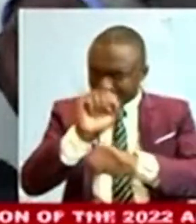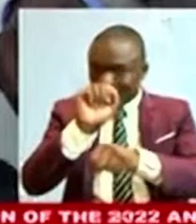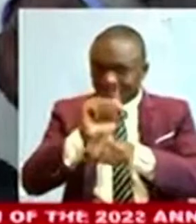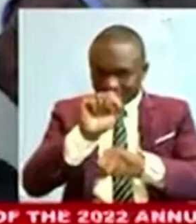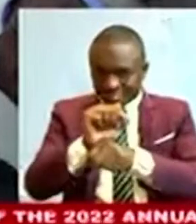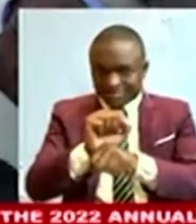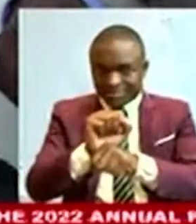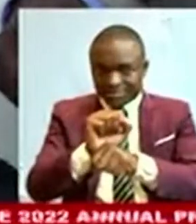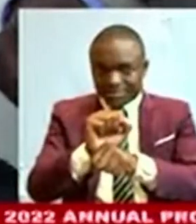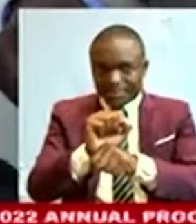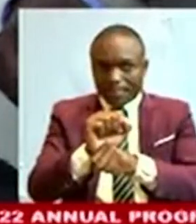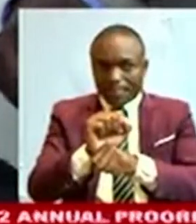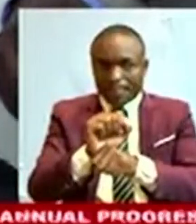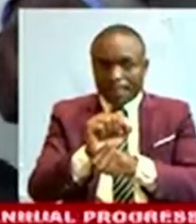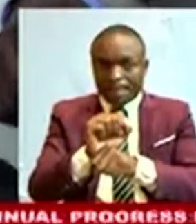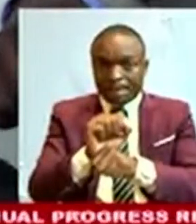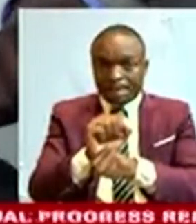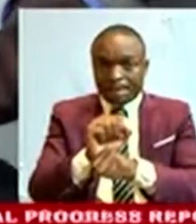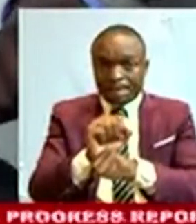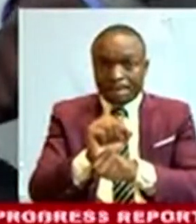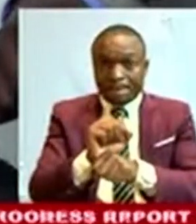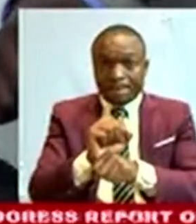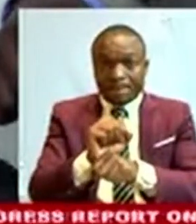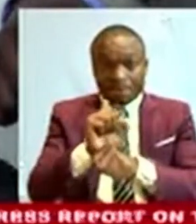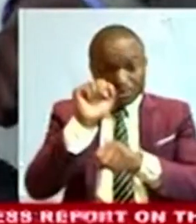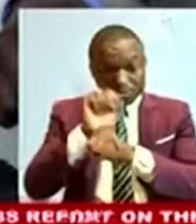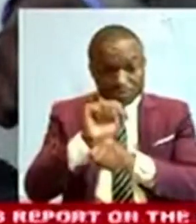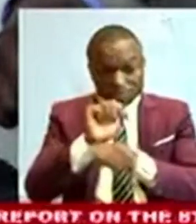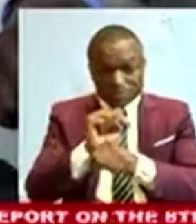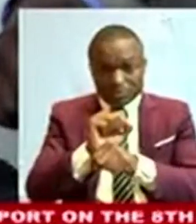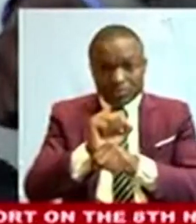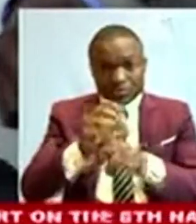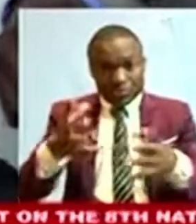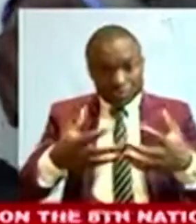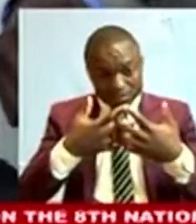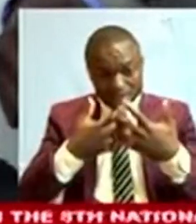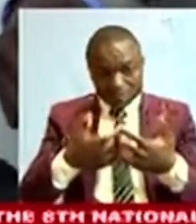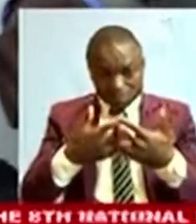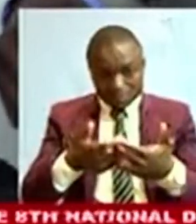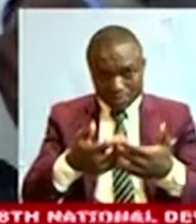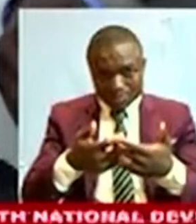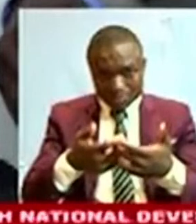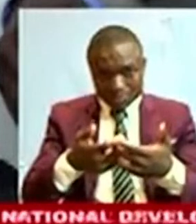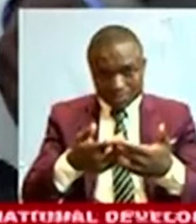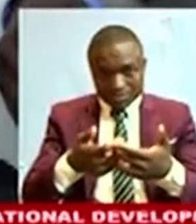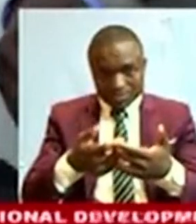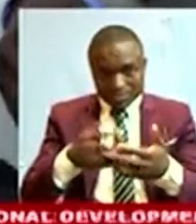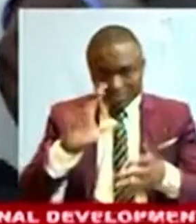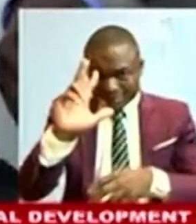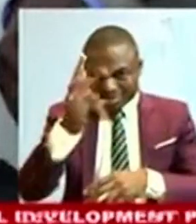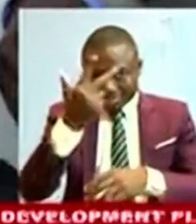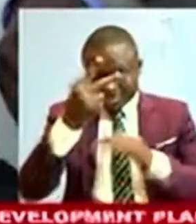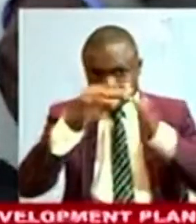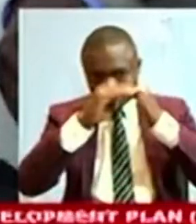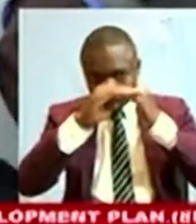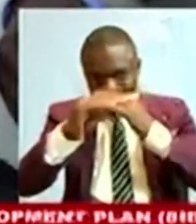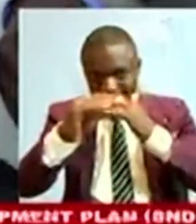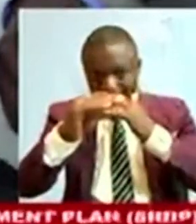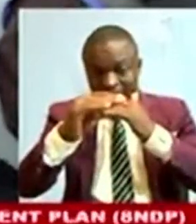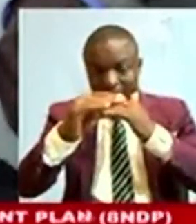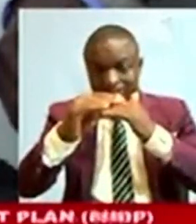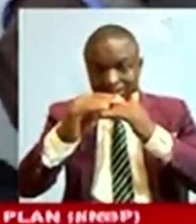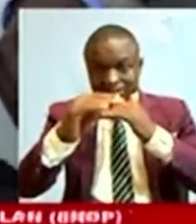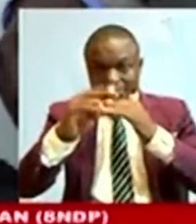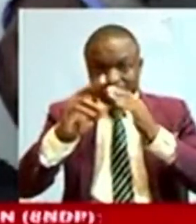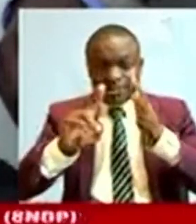the proportion of functional essential equipment at third level, which is a tertiary